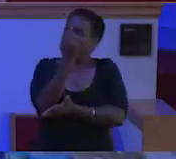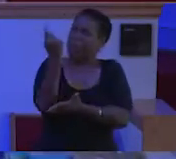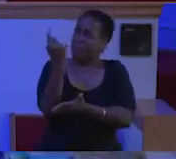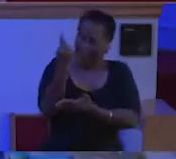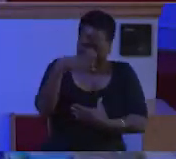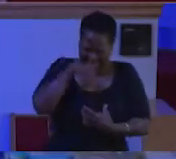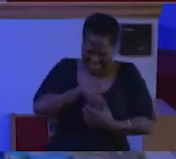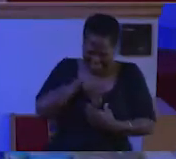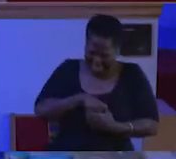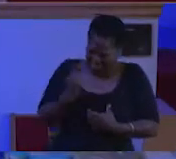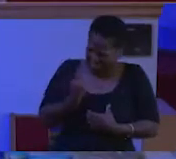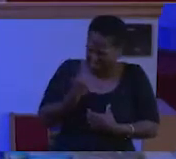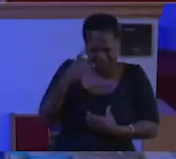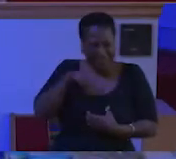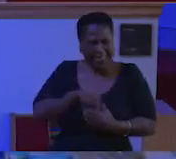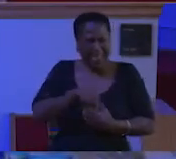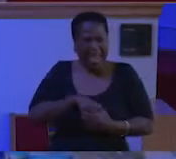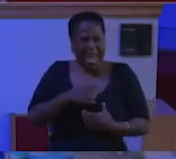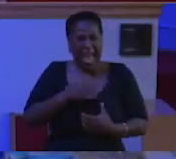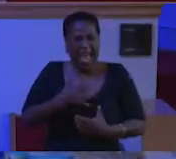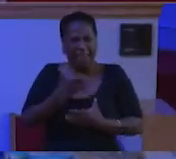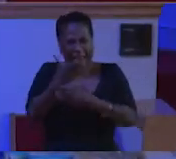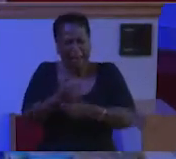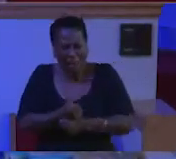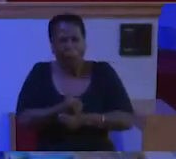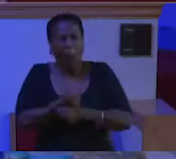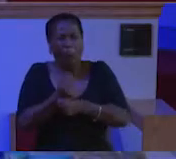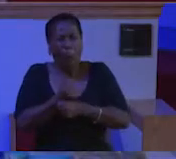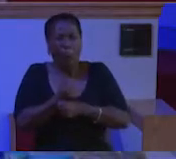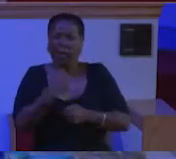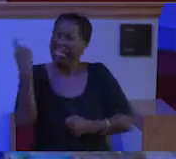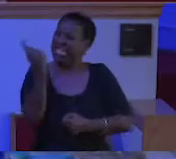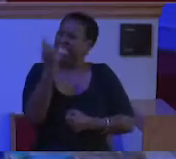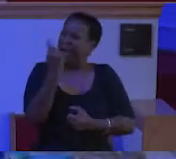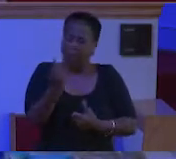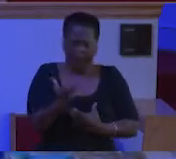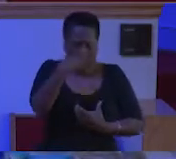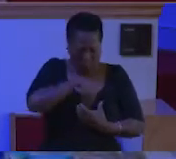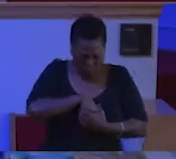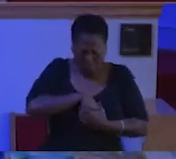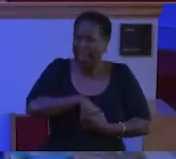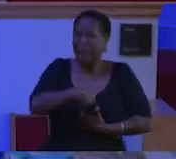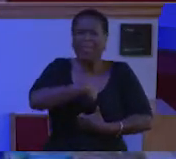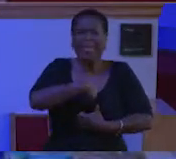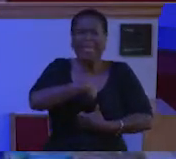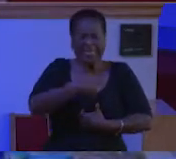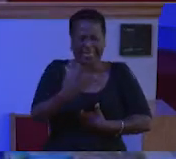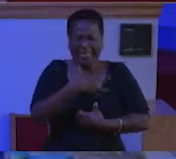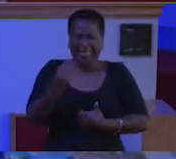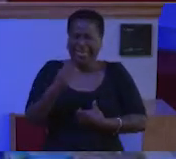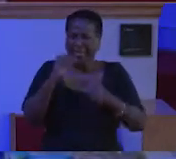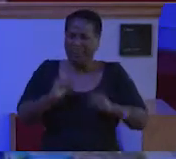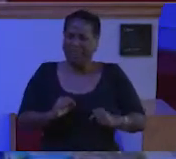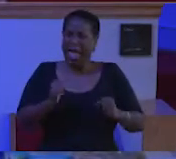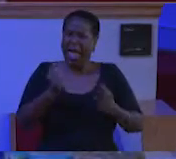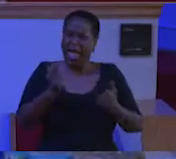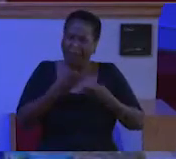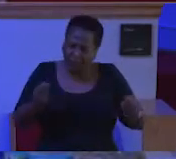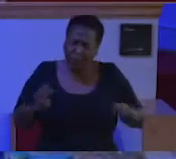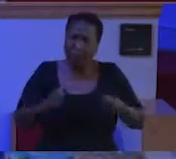me that holdeth the reins, something within me that banishes